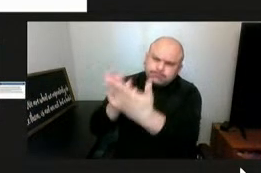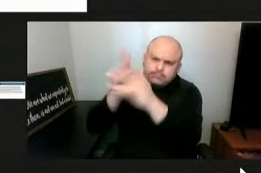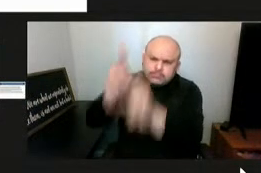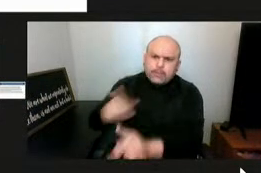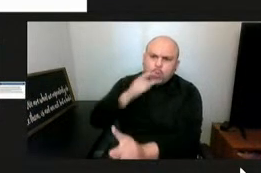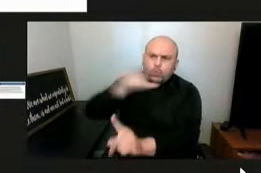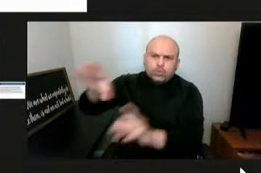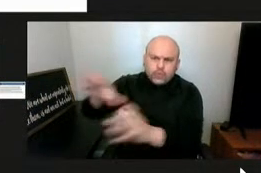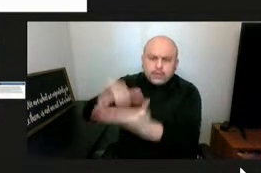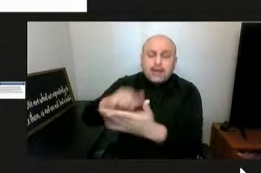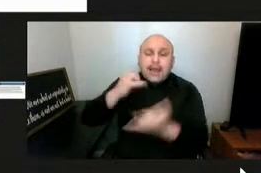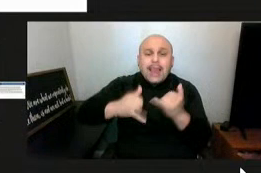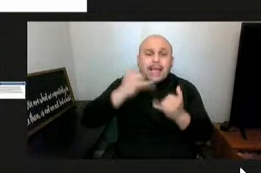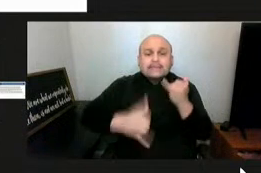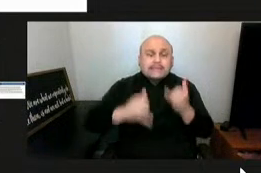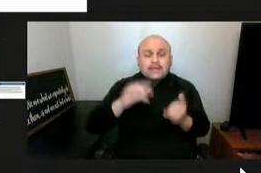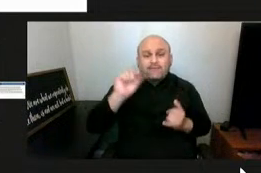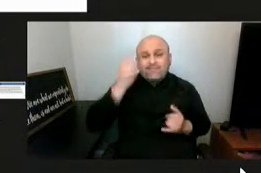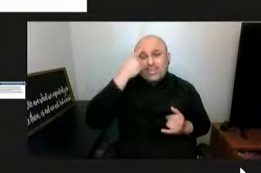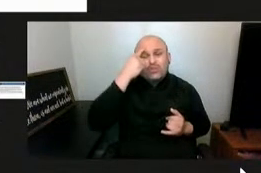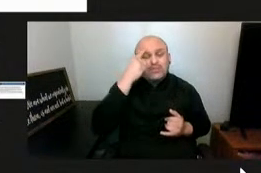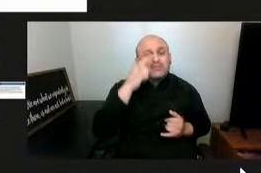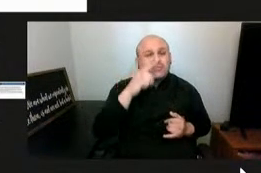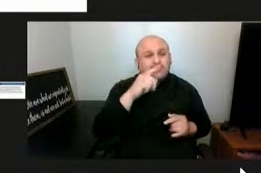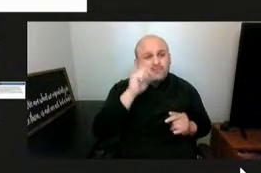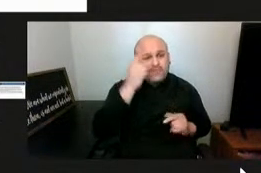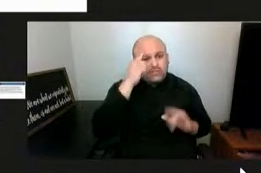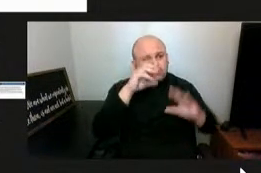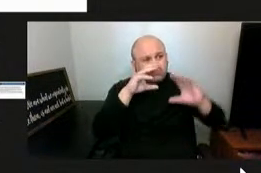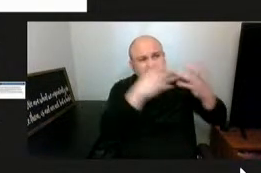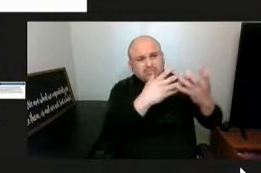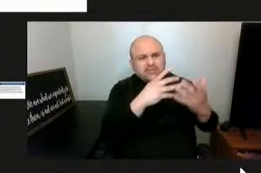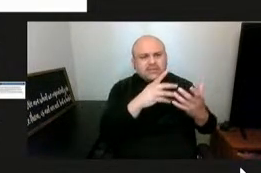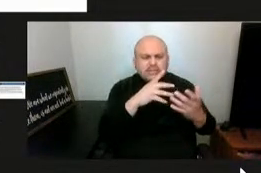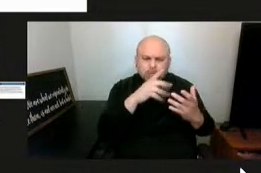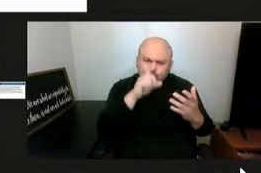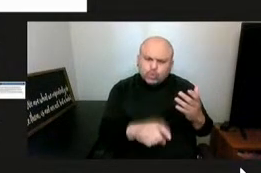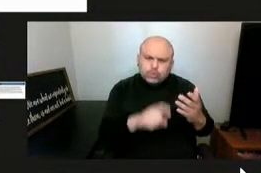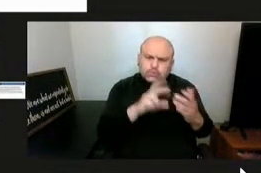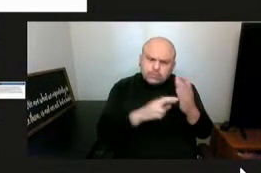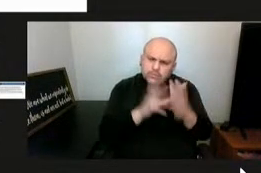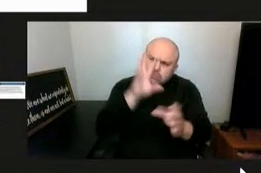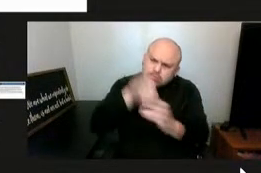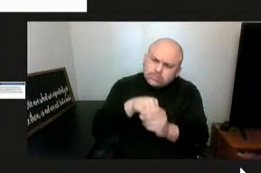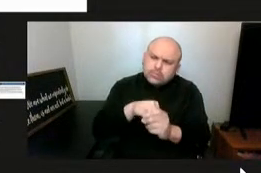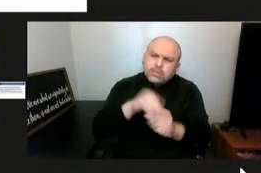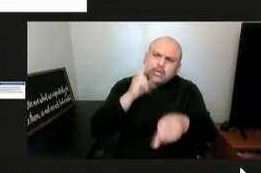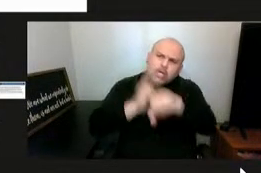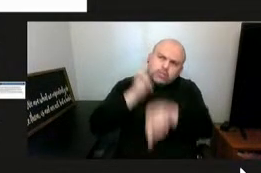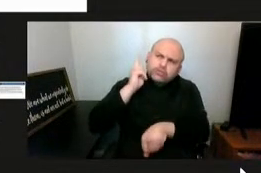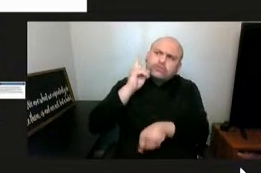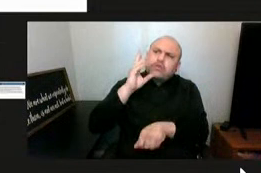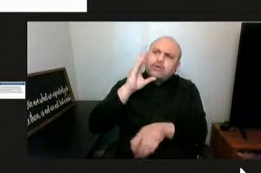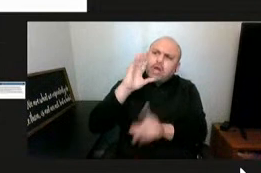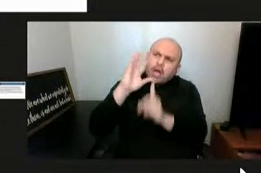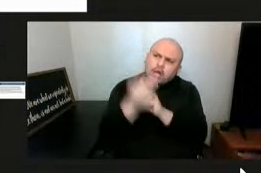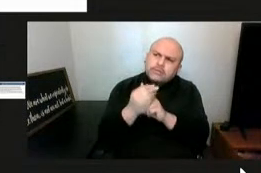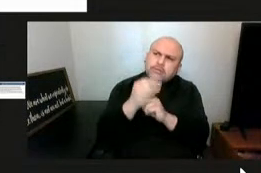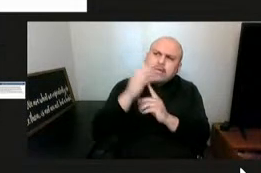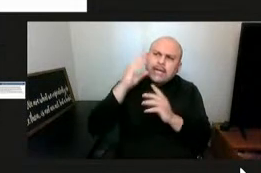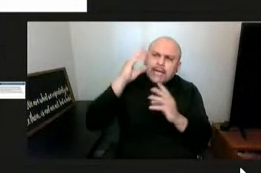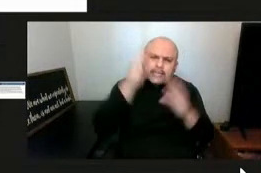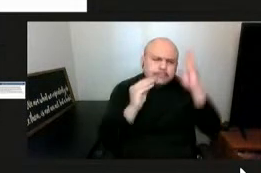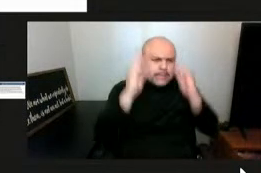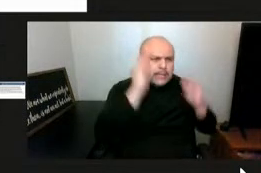federal government should play a role in promoting inclusion of histories, cultures, and experiences of